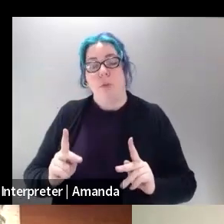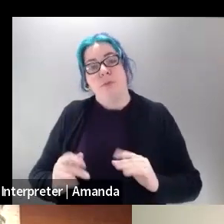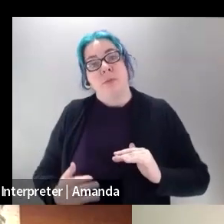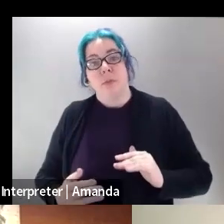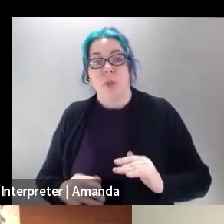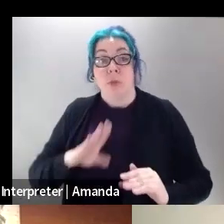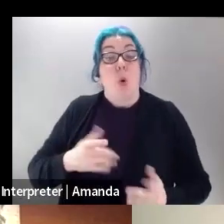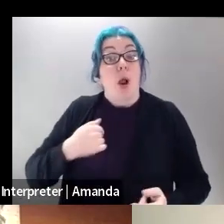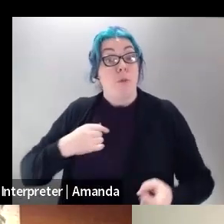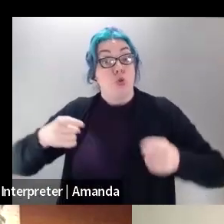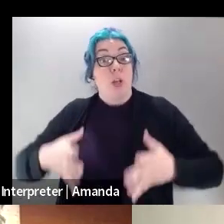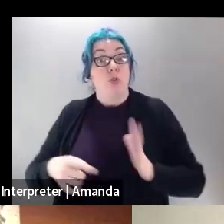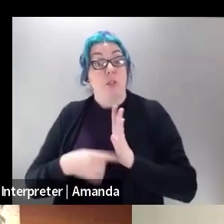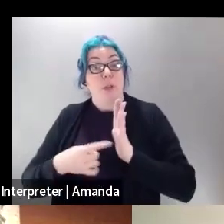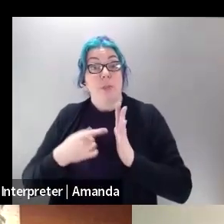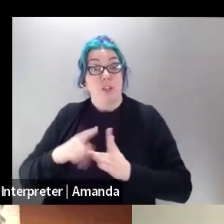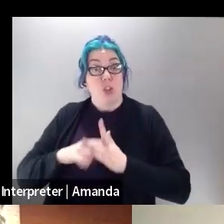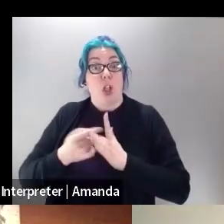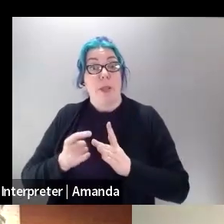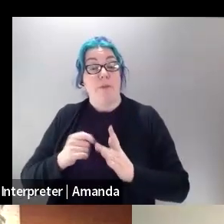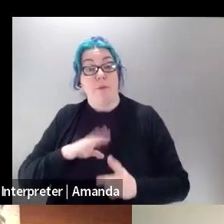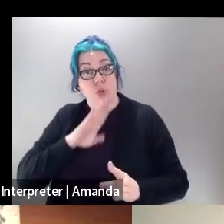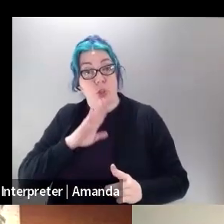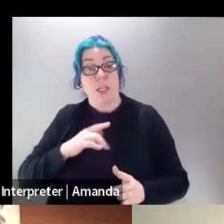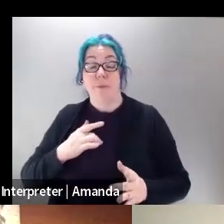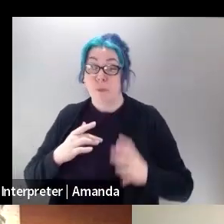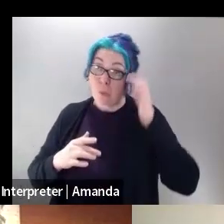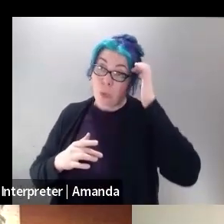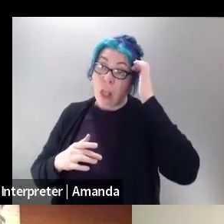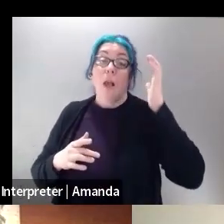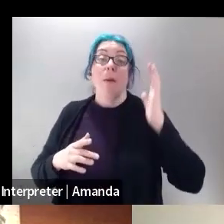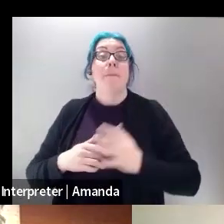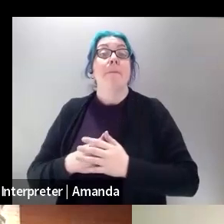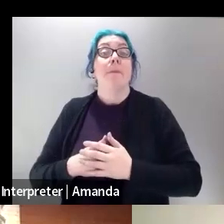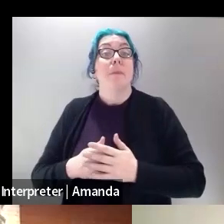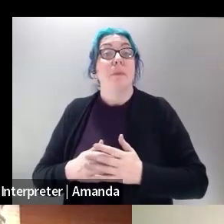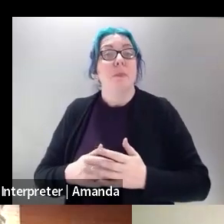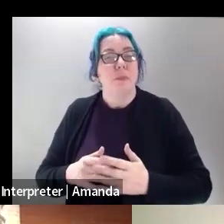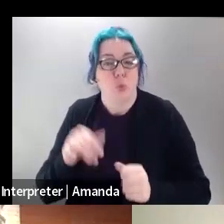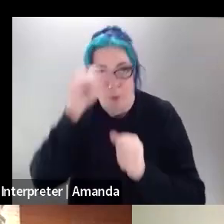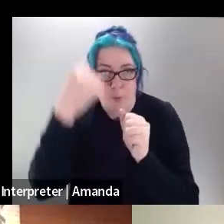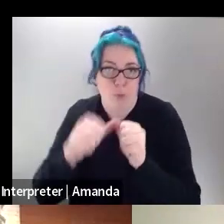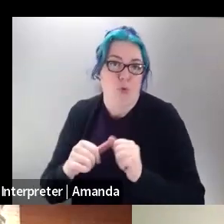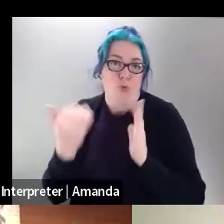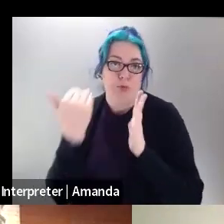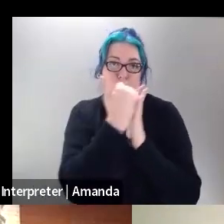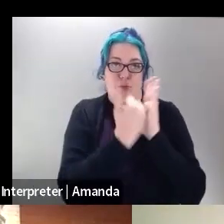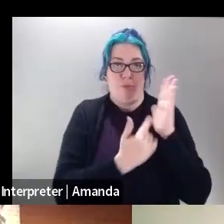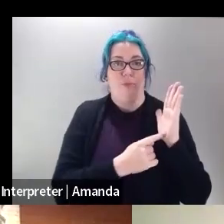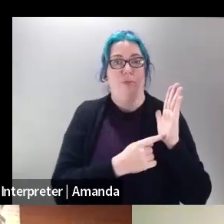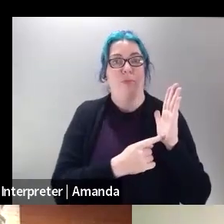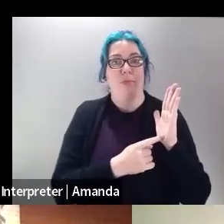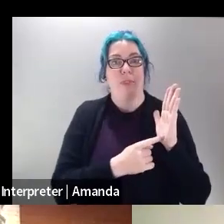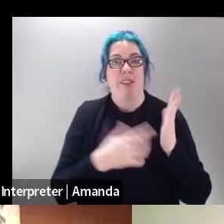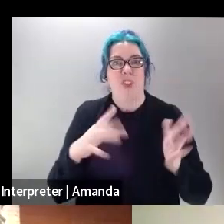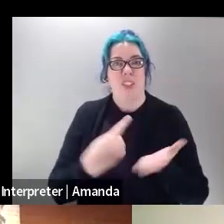start to get in my own head, to go, oh, hey, everybody, like, I'm experiencing the the need we talked about for patience in